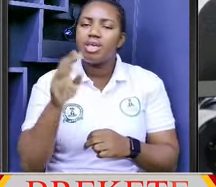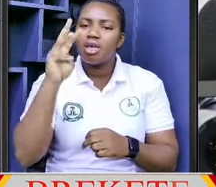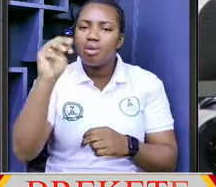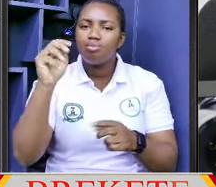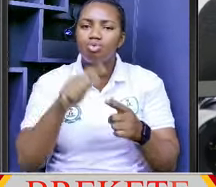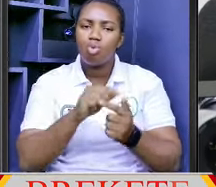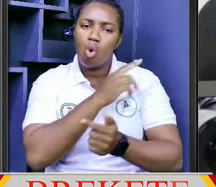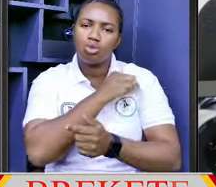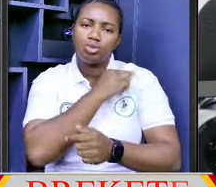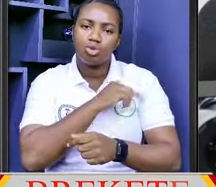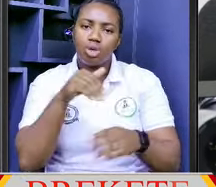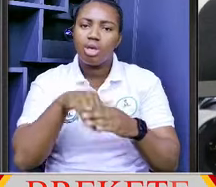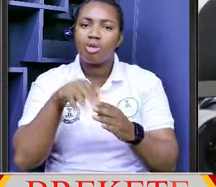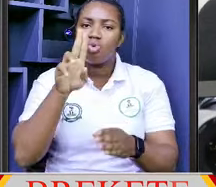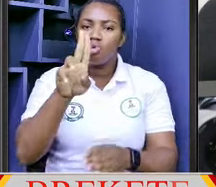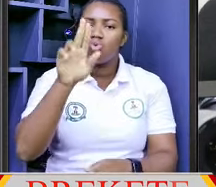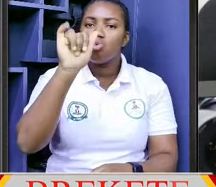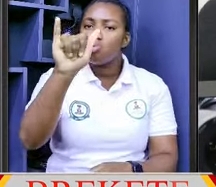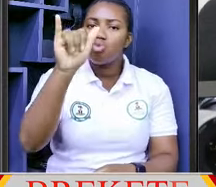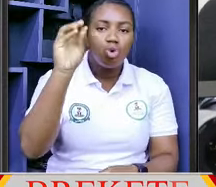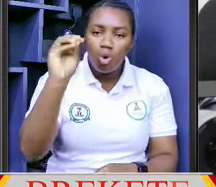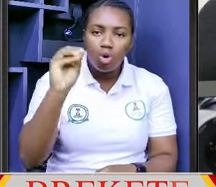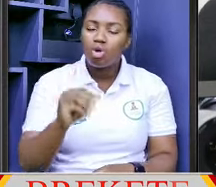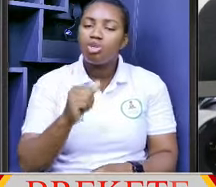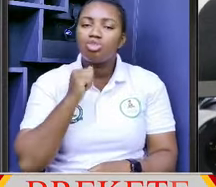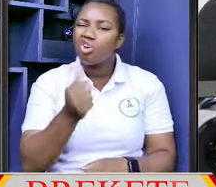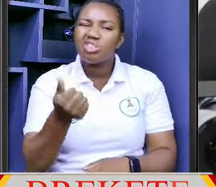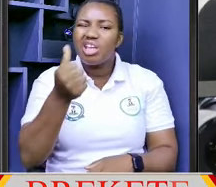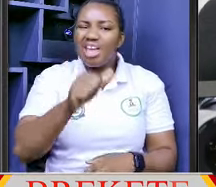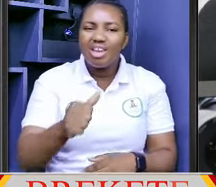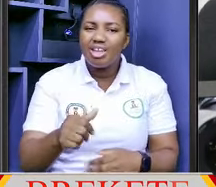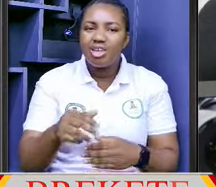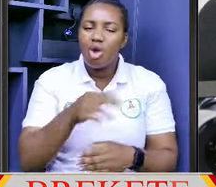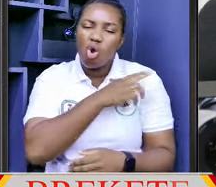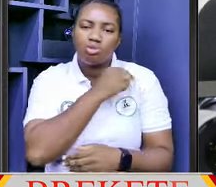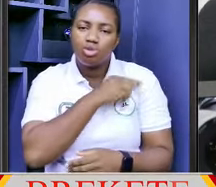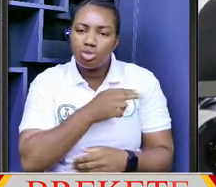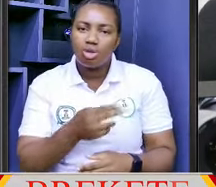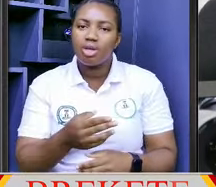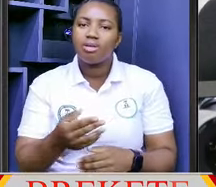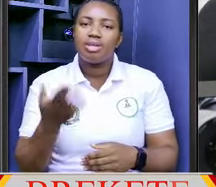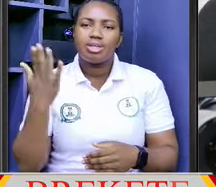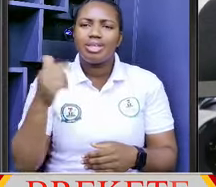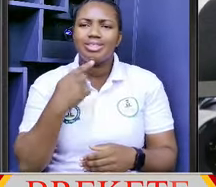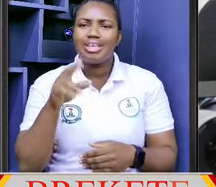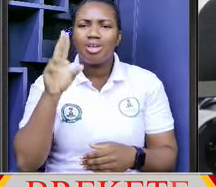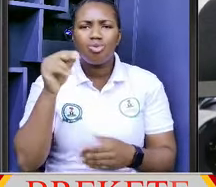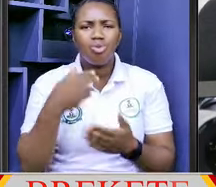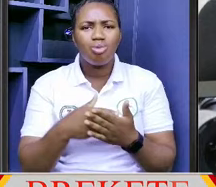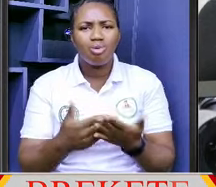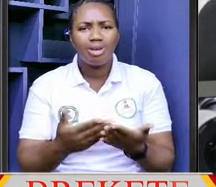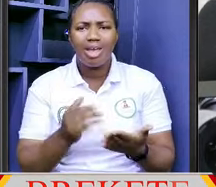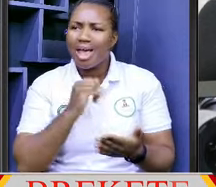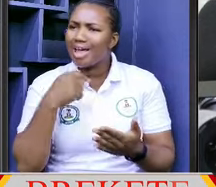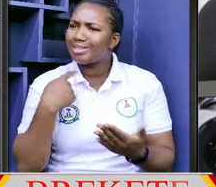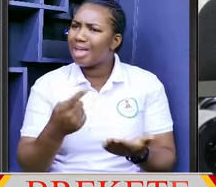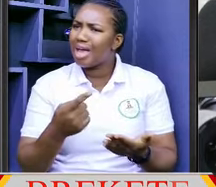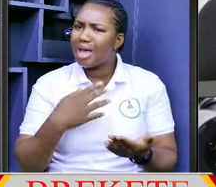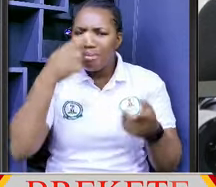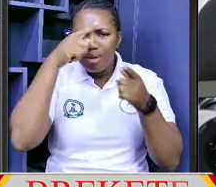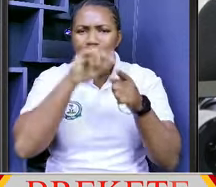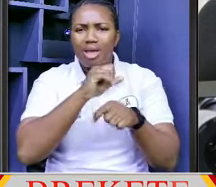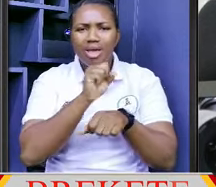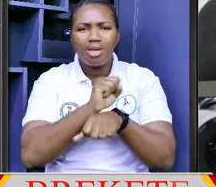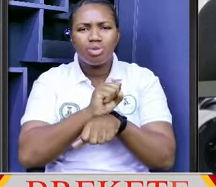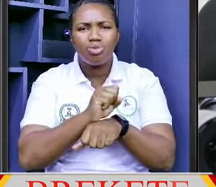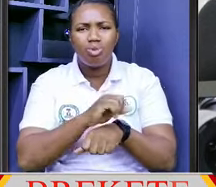hospital. Uyo teaching hospital. Don't take him to any hospital so that they can check him very well. They said there's no money. I said, my brother is working. Why